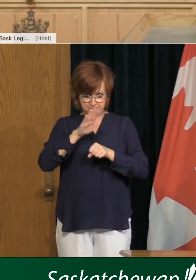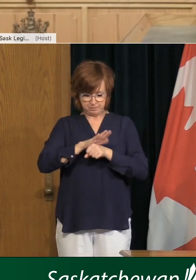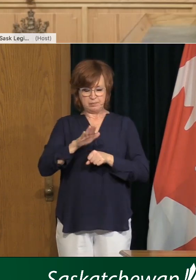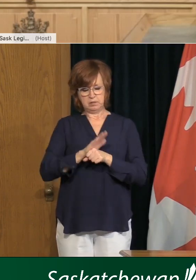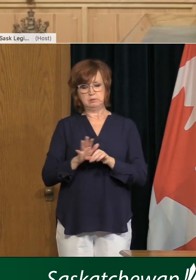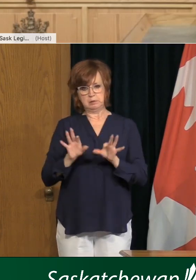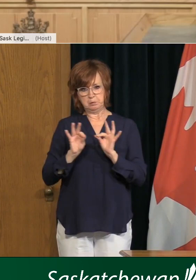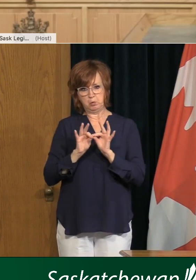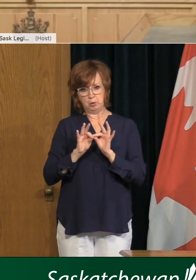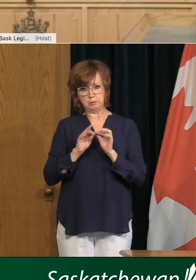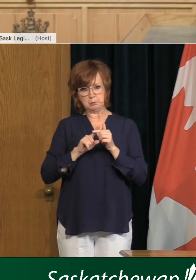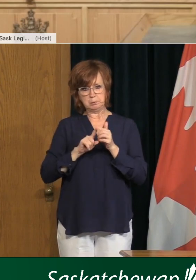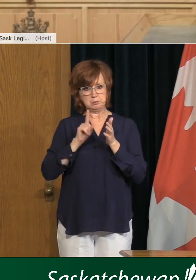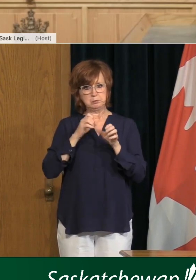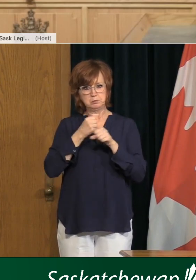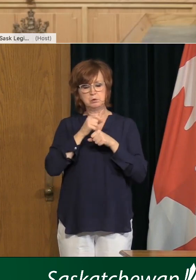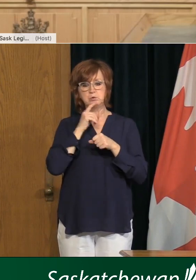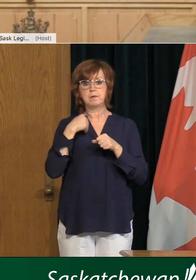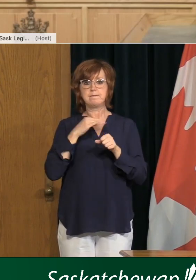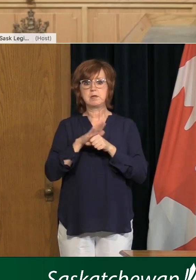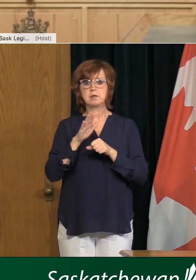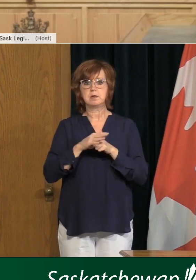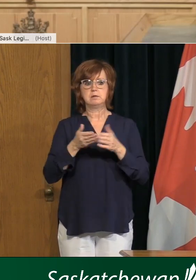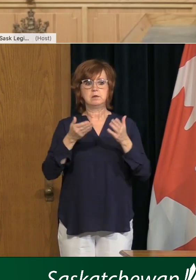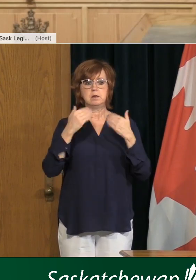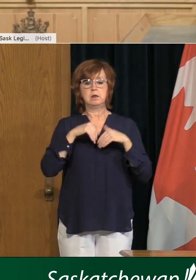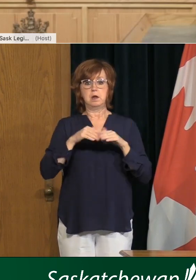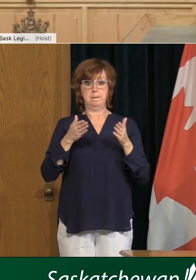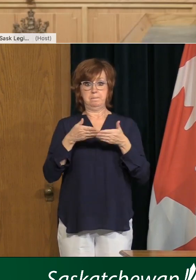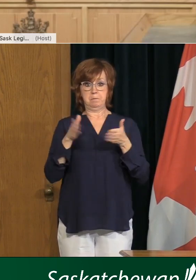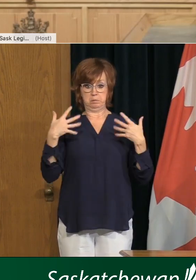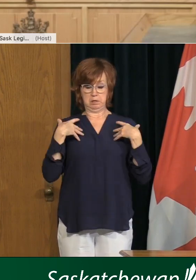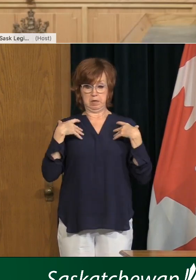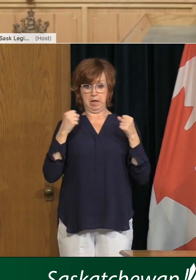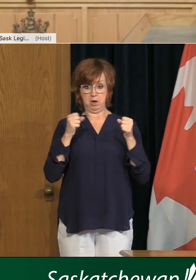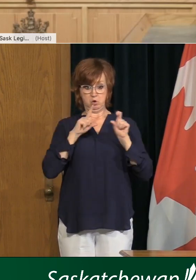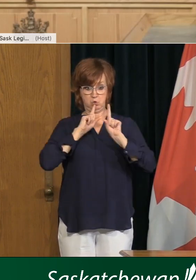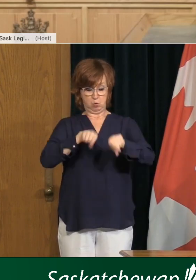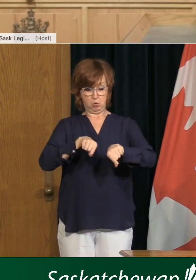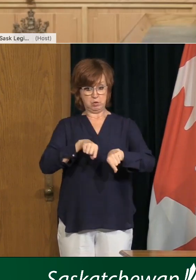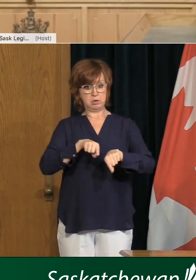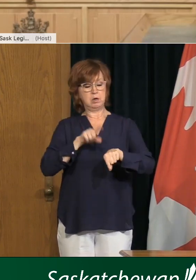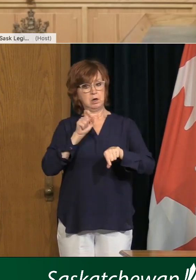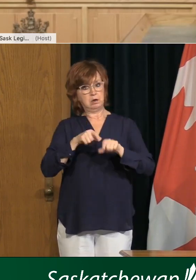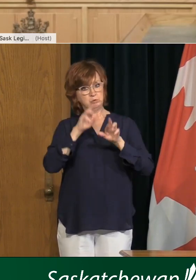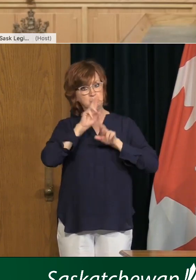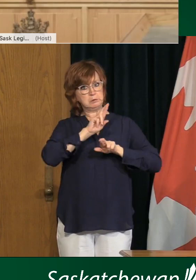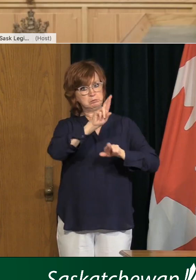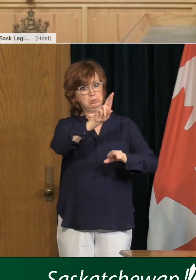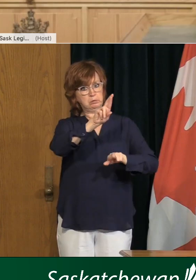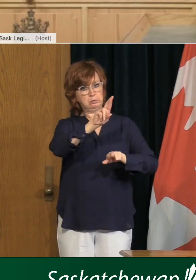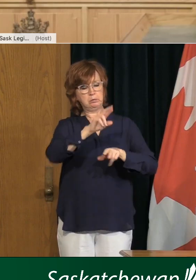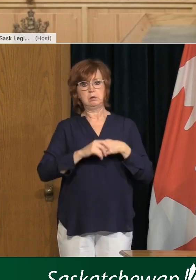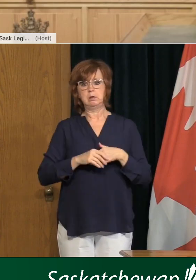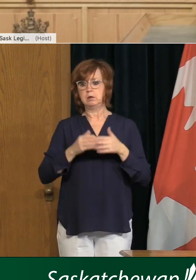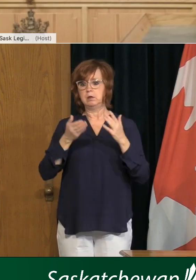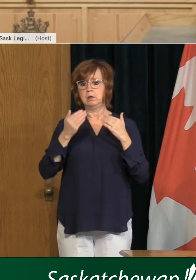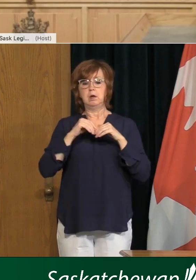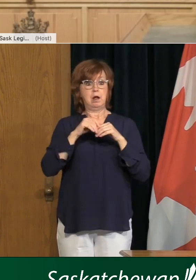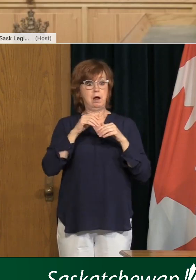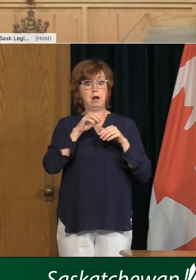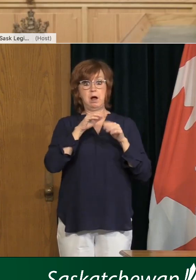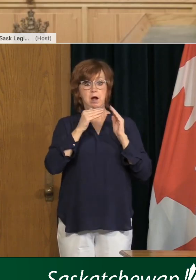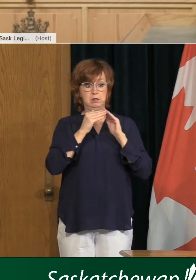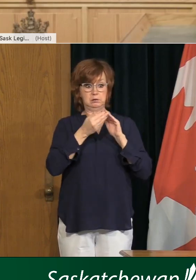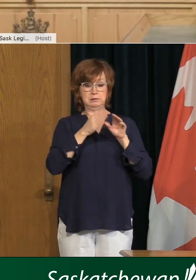the community transmission of COVID-19 cases, as well as outbreaks. We also have to be cognizant